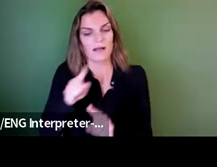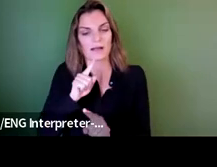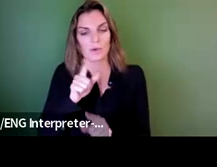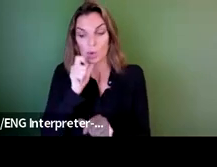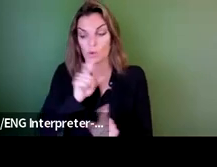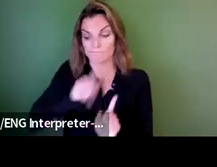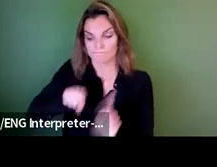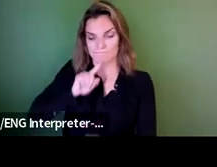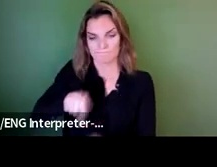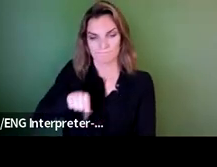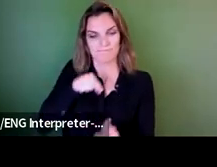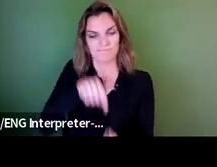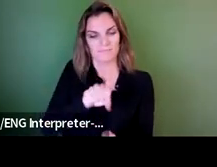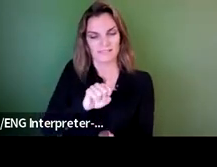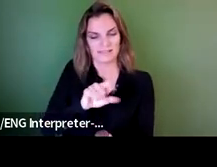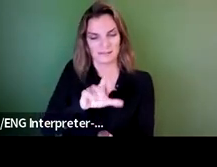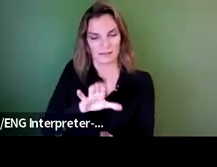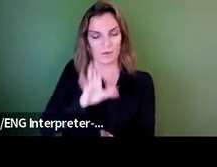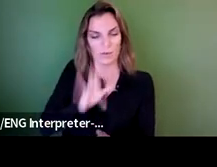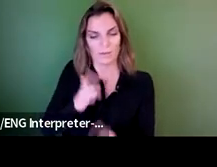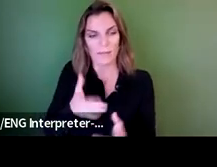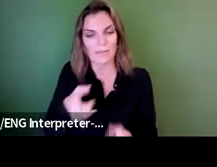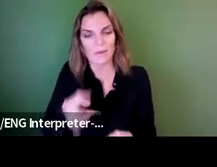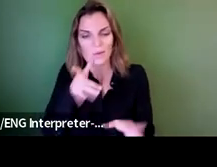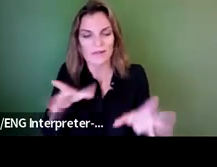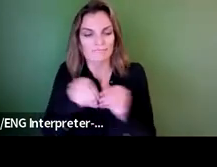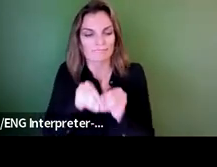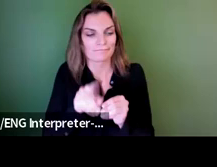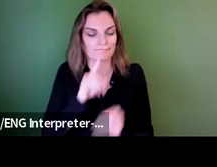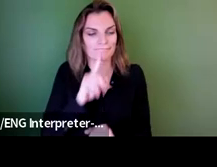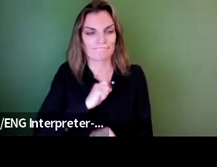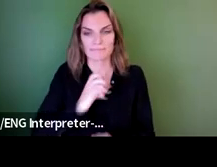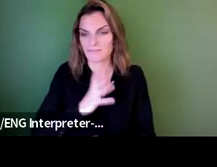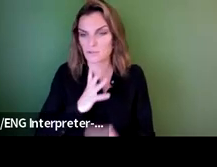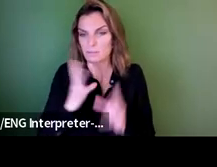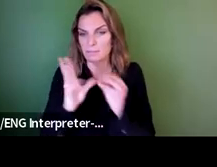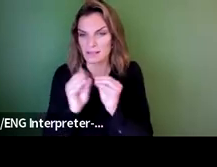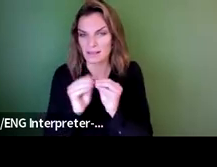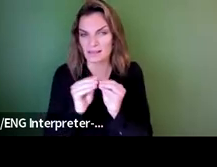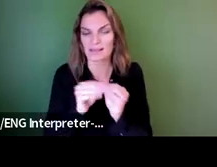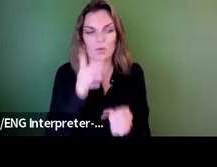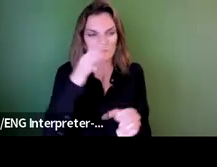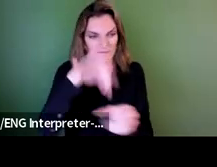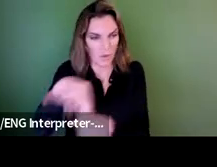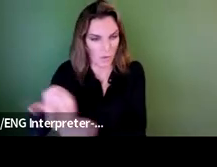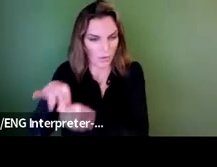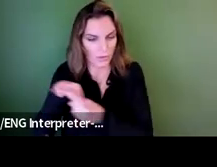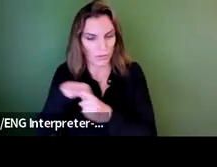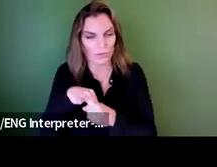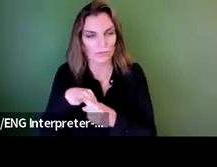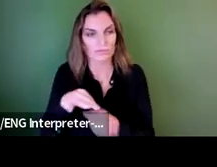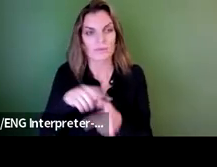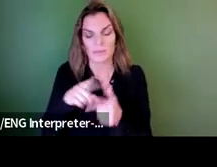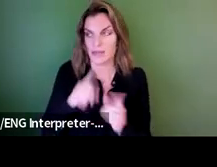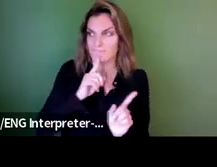gathers for an official meeting, they provide a vote and direct their